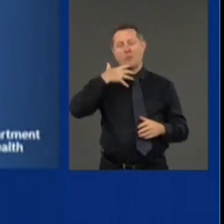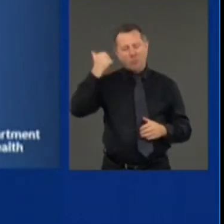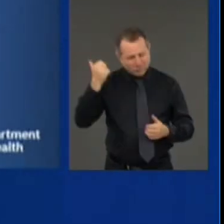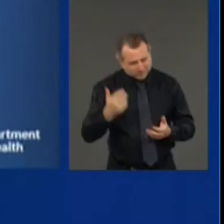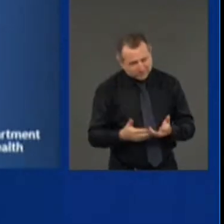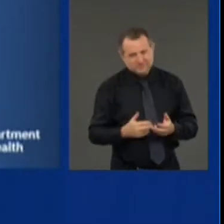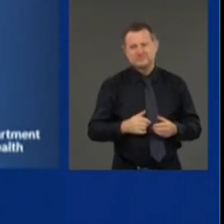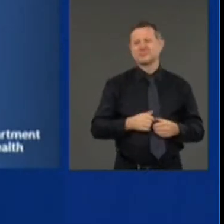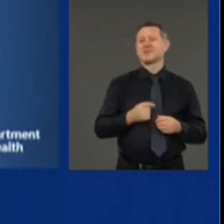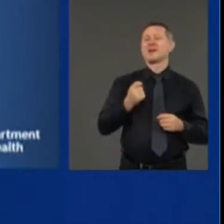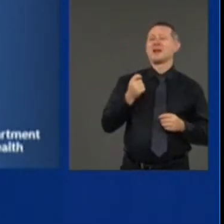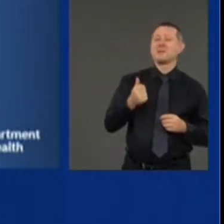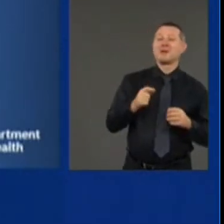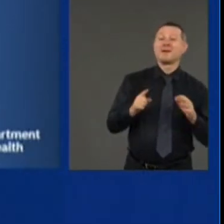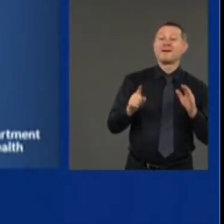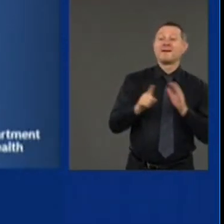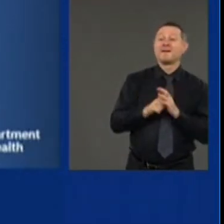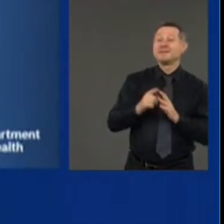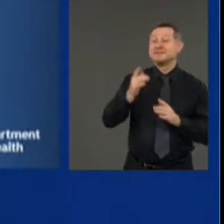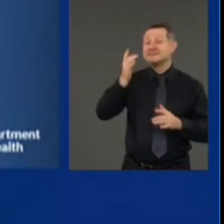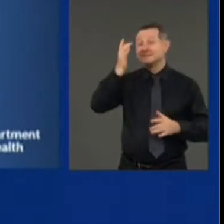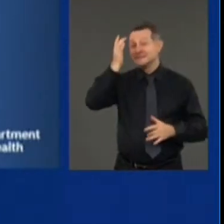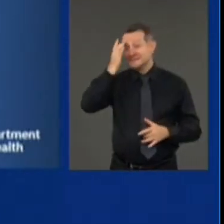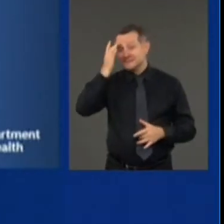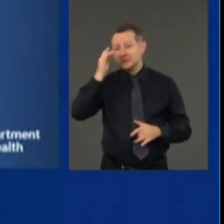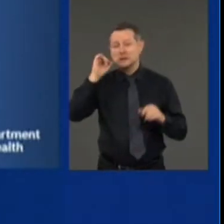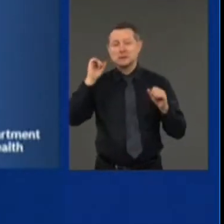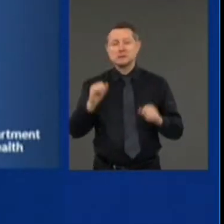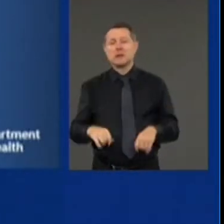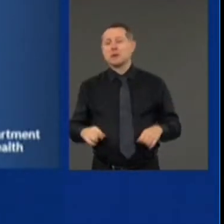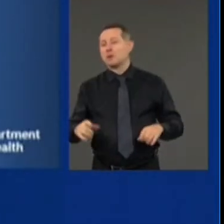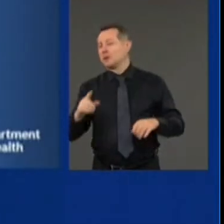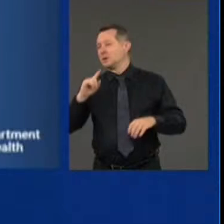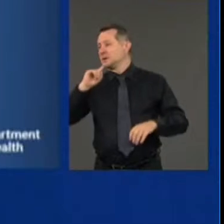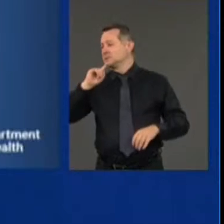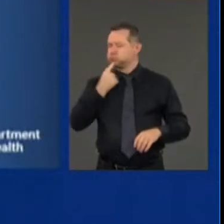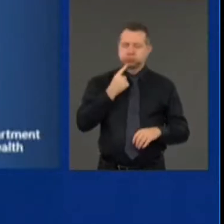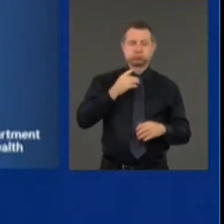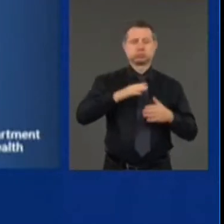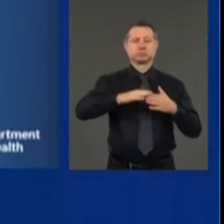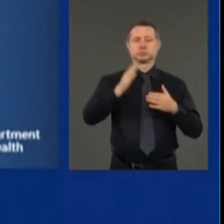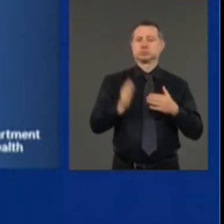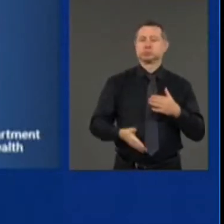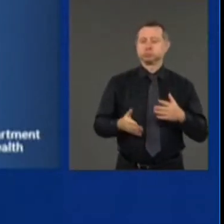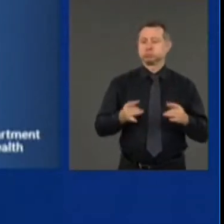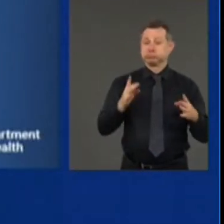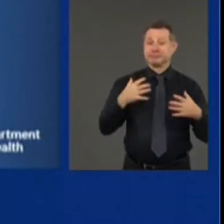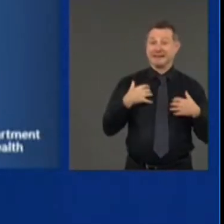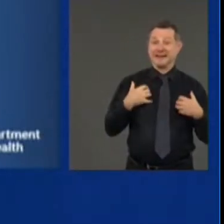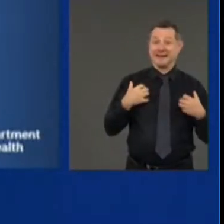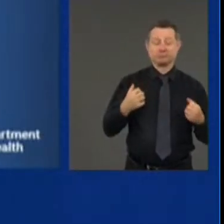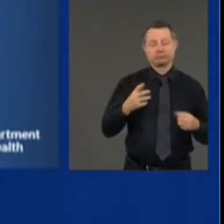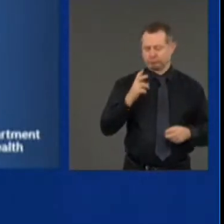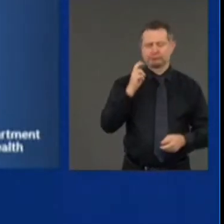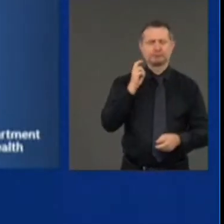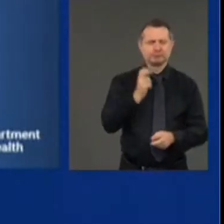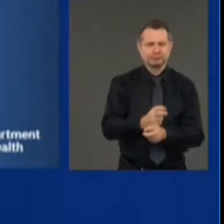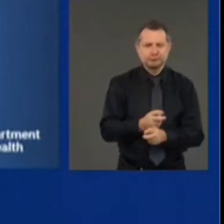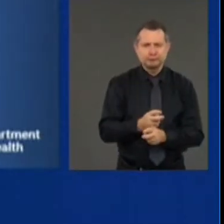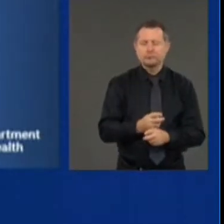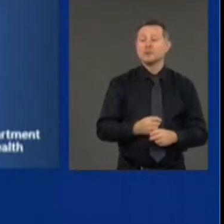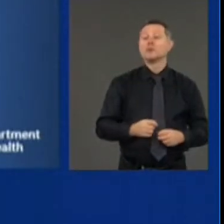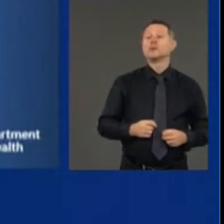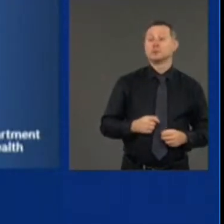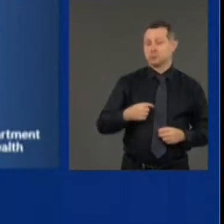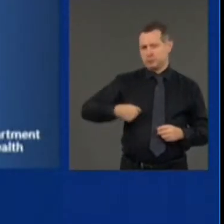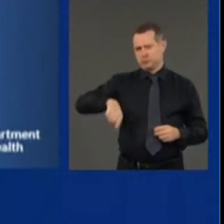to their physiology can be catastrophic. They don't bounce back so easily, or they don't bounce back at all. We have all seen this in our